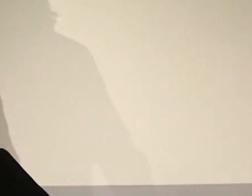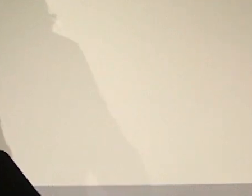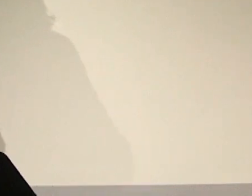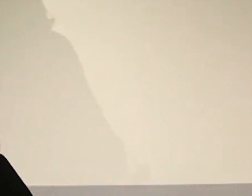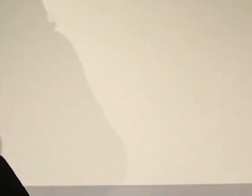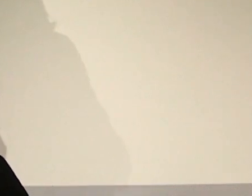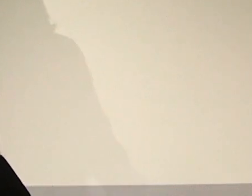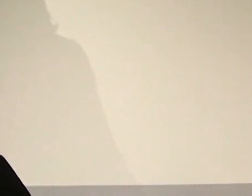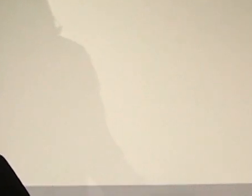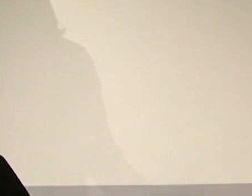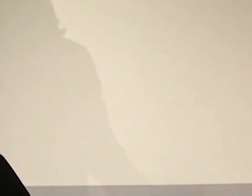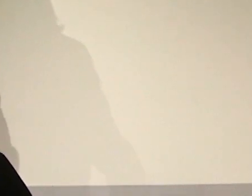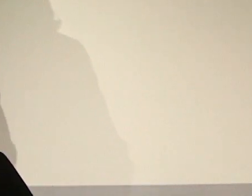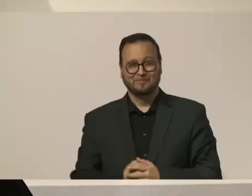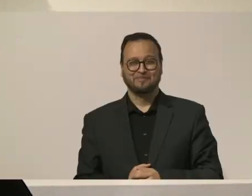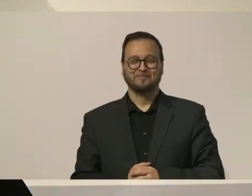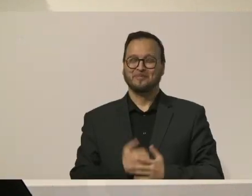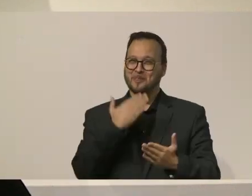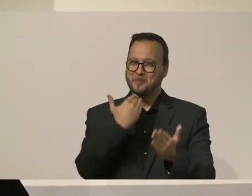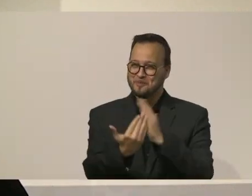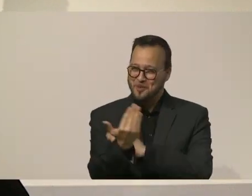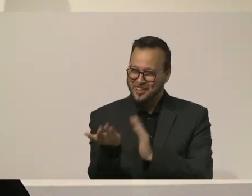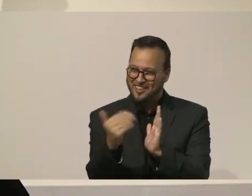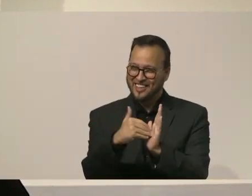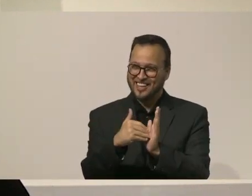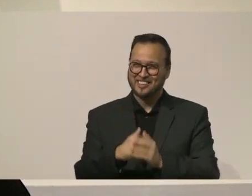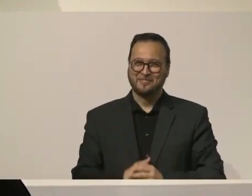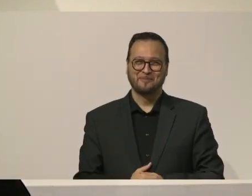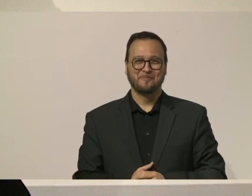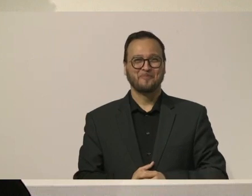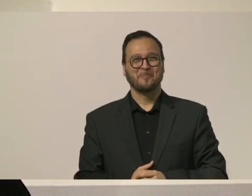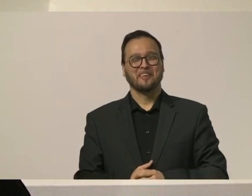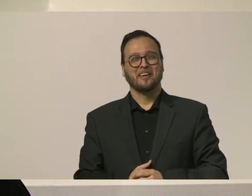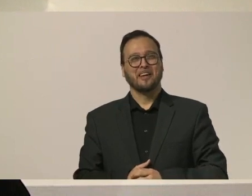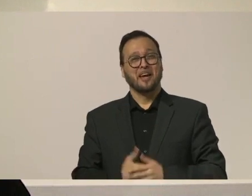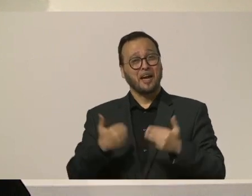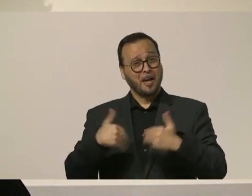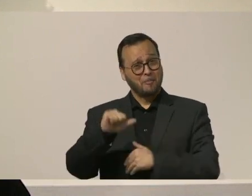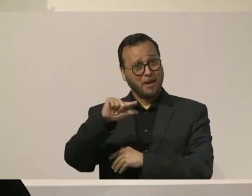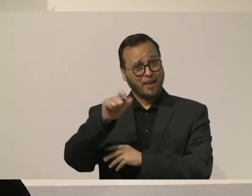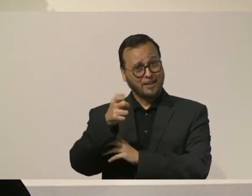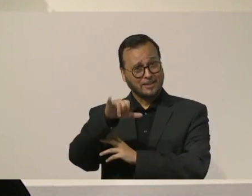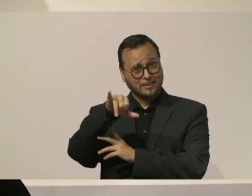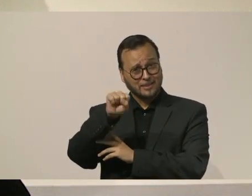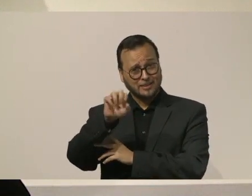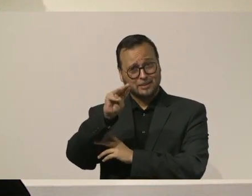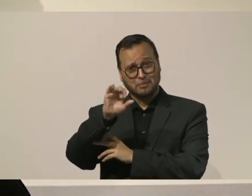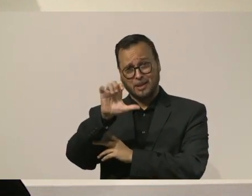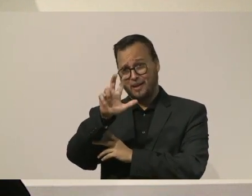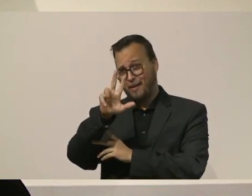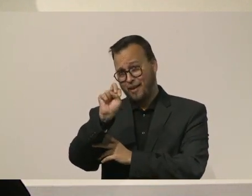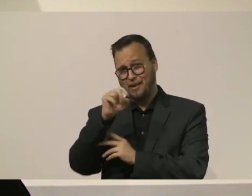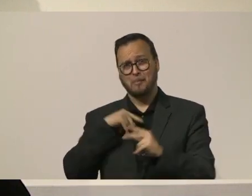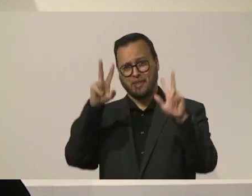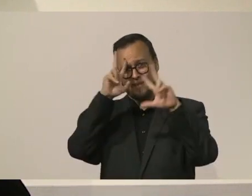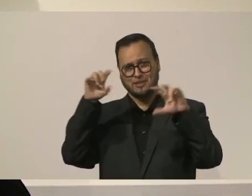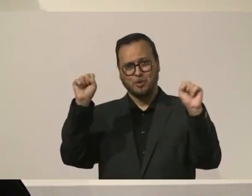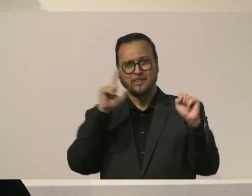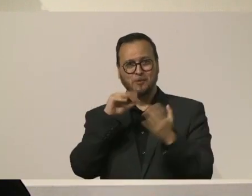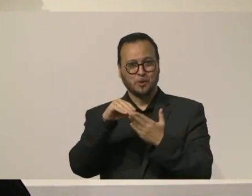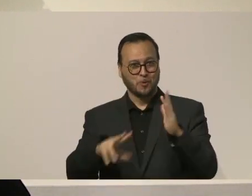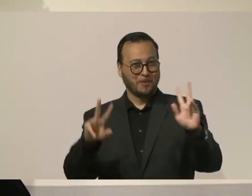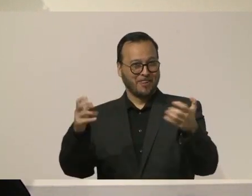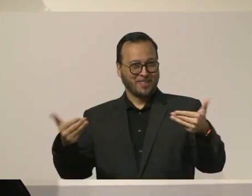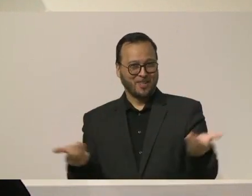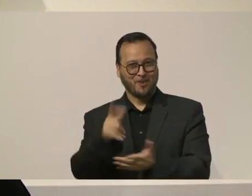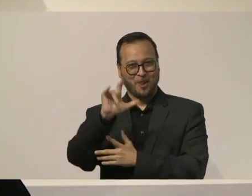expanding community partnerships. Goal number two, to expand food insecurity by providing free nutritious meals to students.